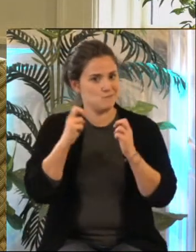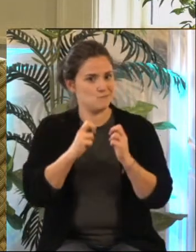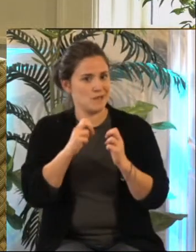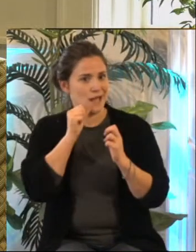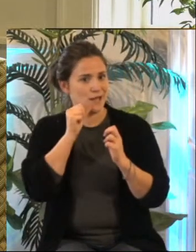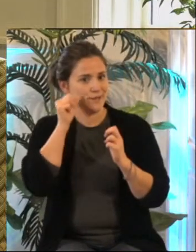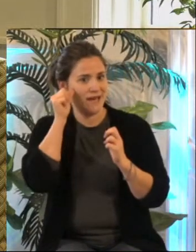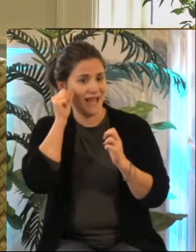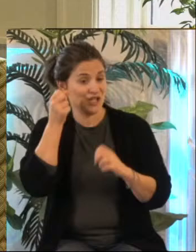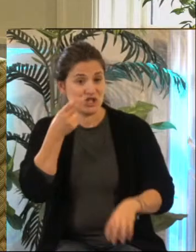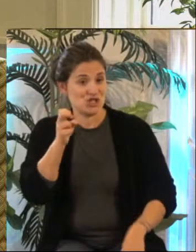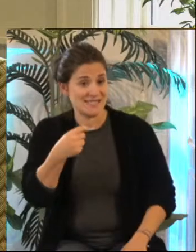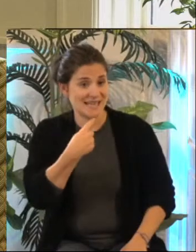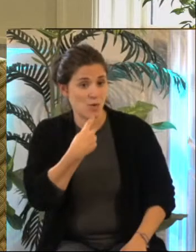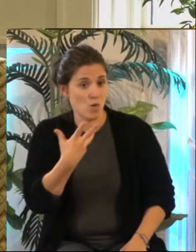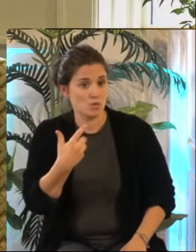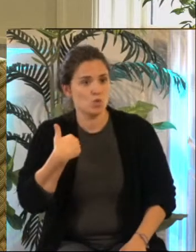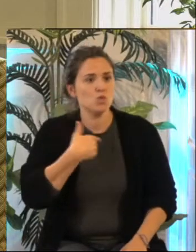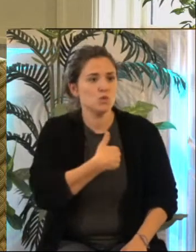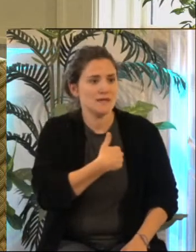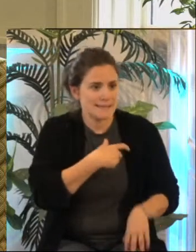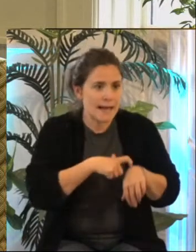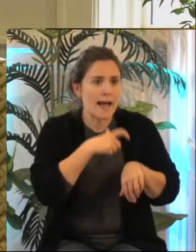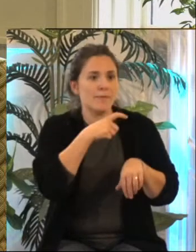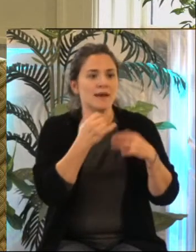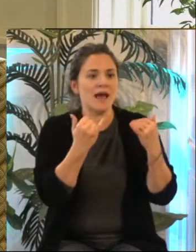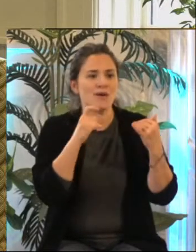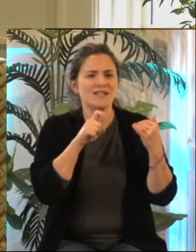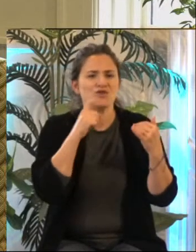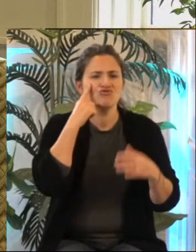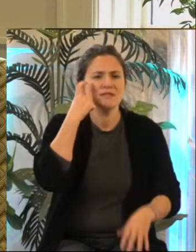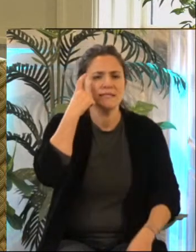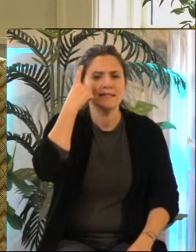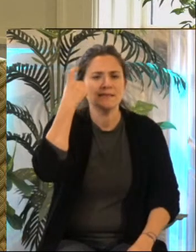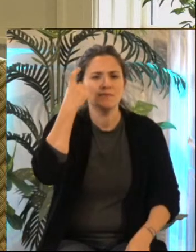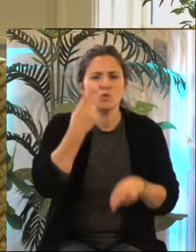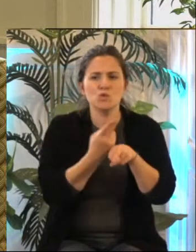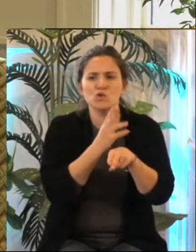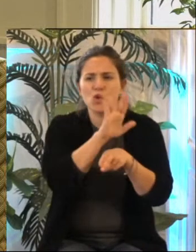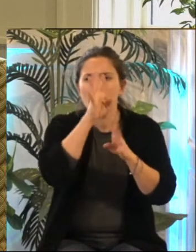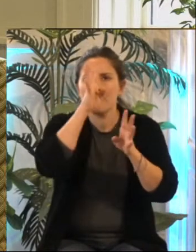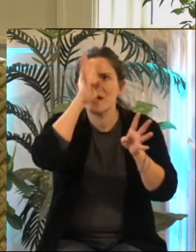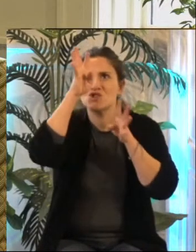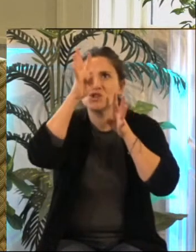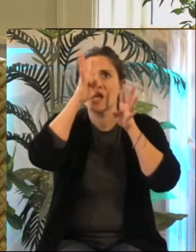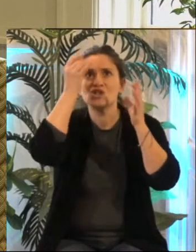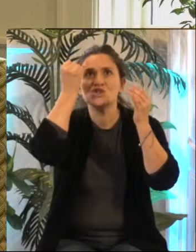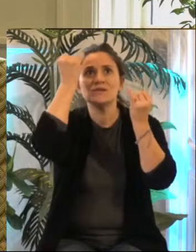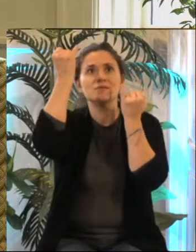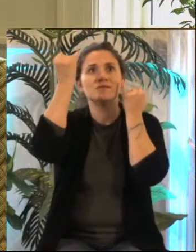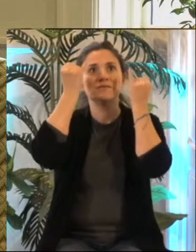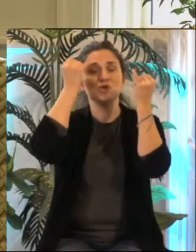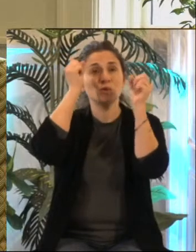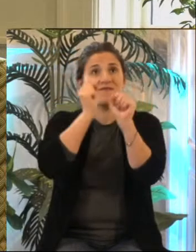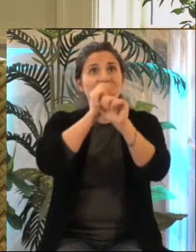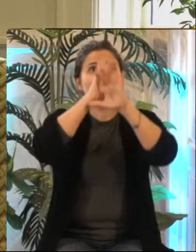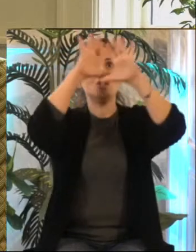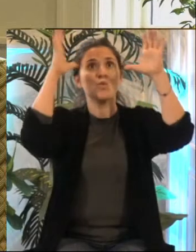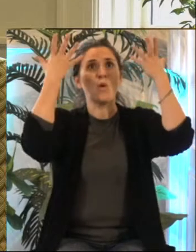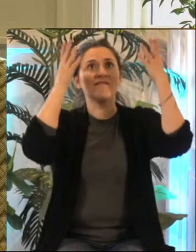to dream and be creative and use our imagination to envision the world that we want to live